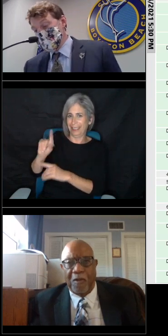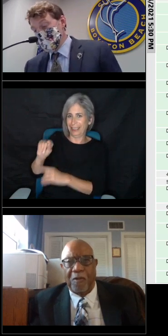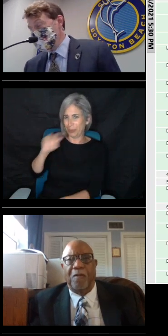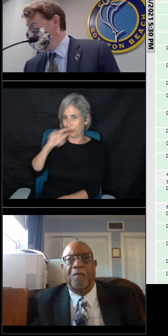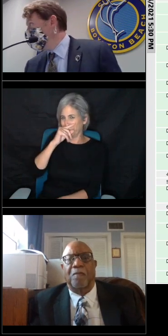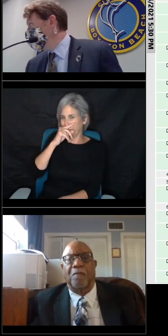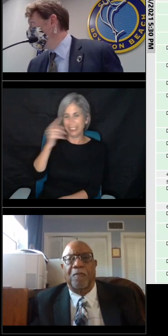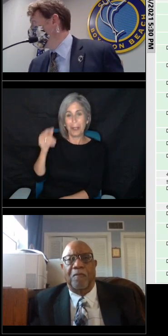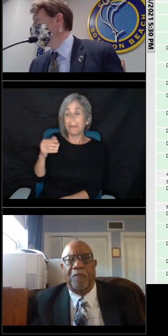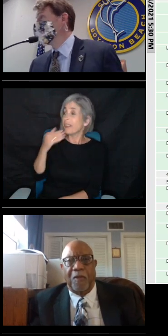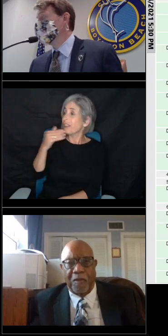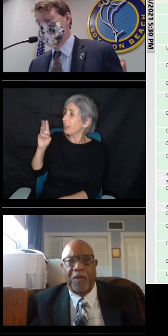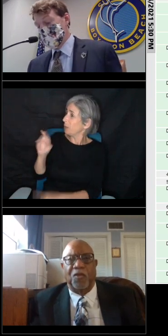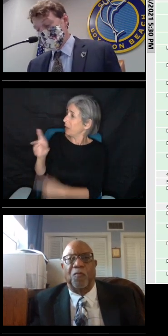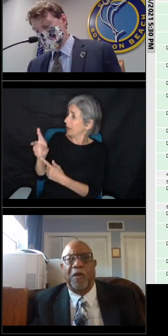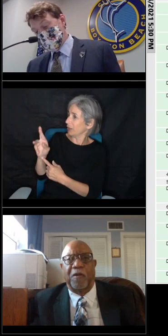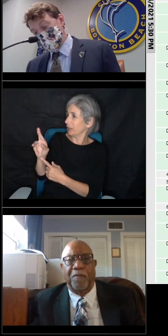Thank you, Mayor.